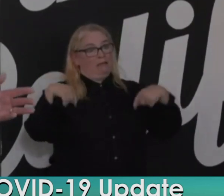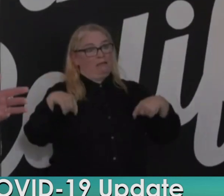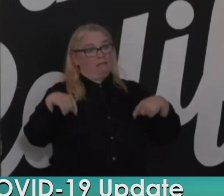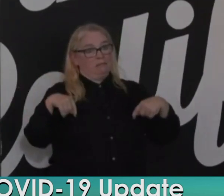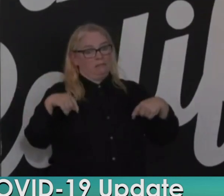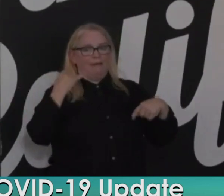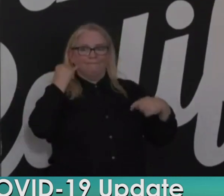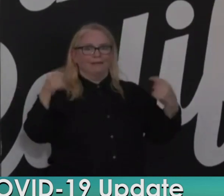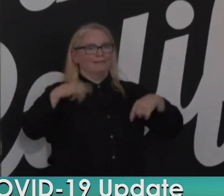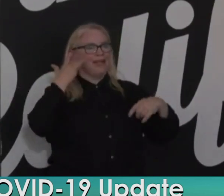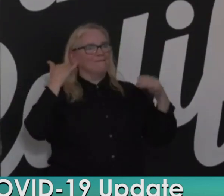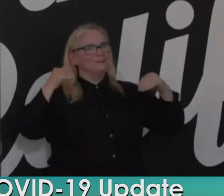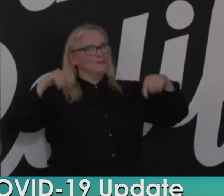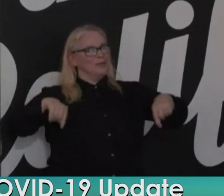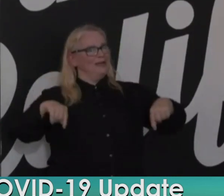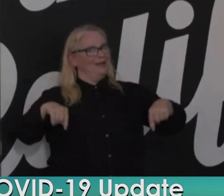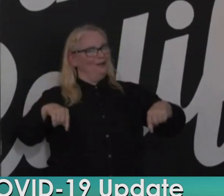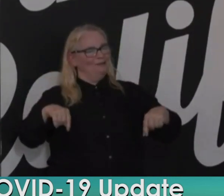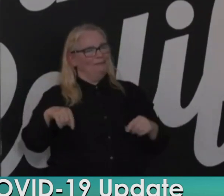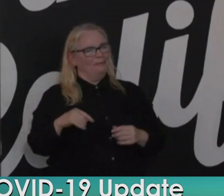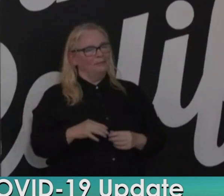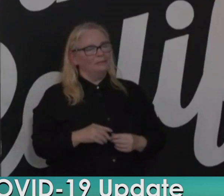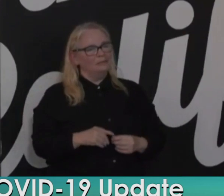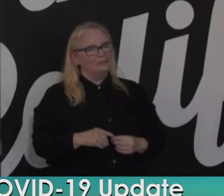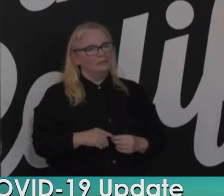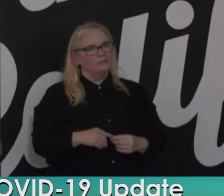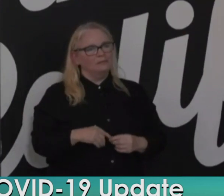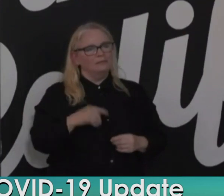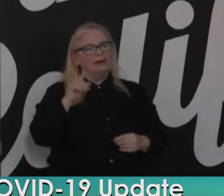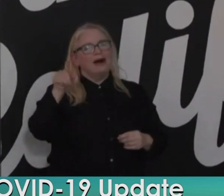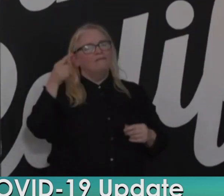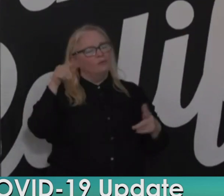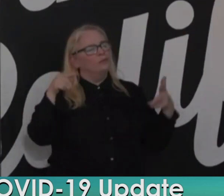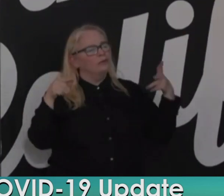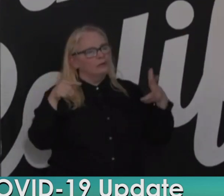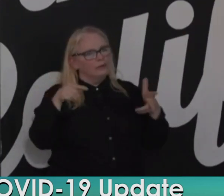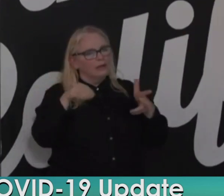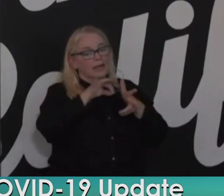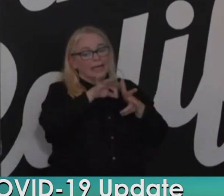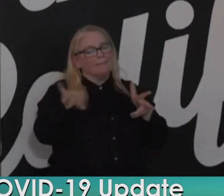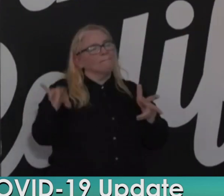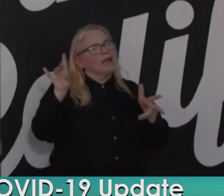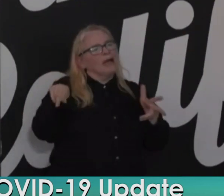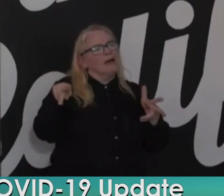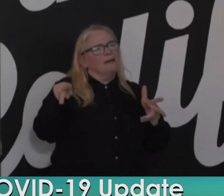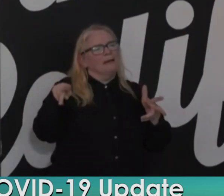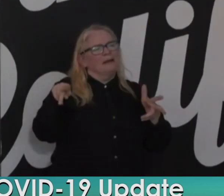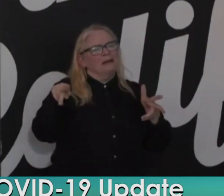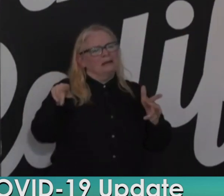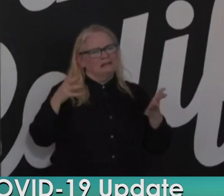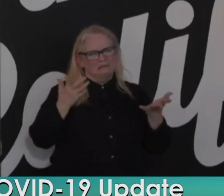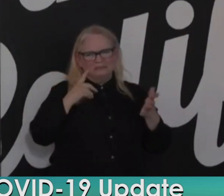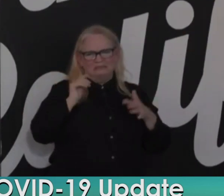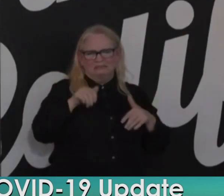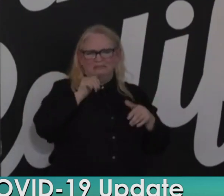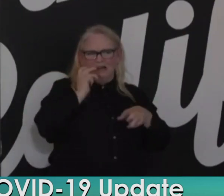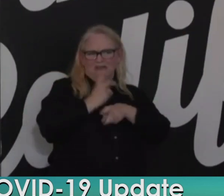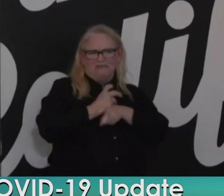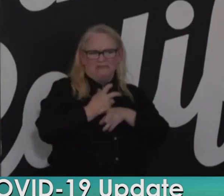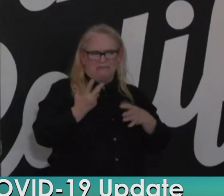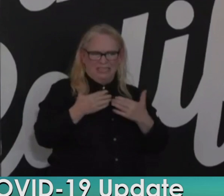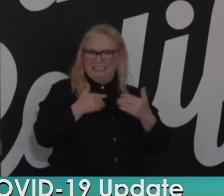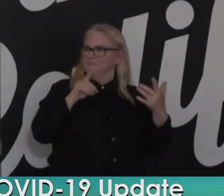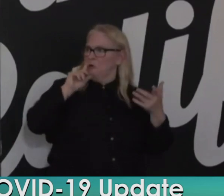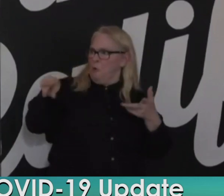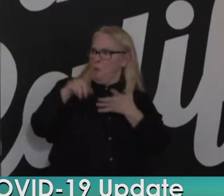to pick up at curbside is no big deal. To make sure that you don't come if you're not